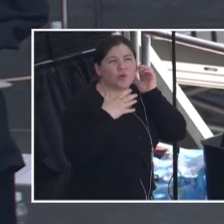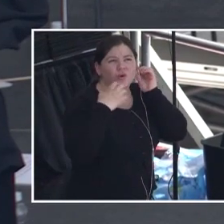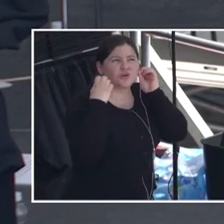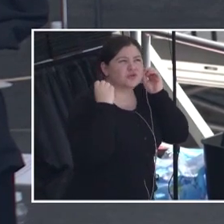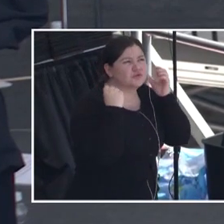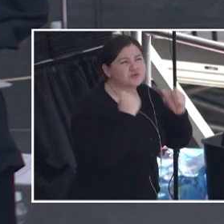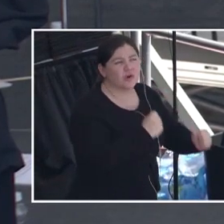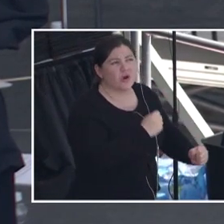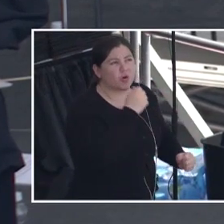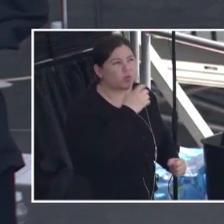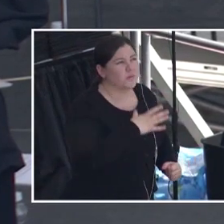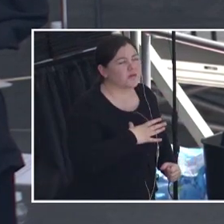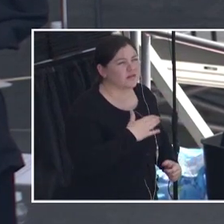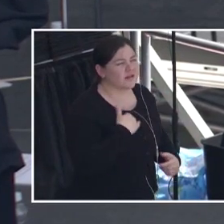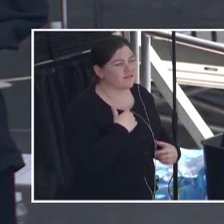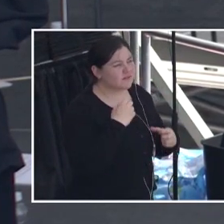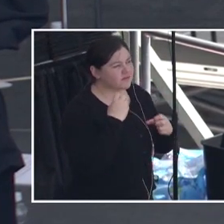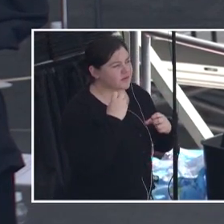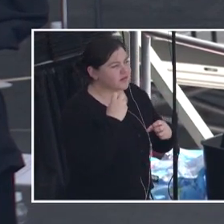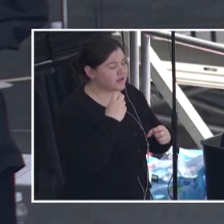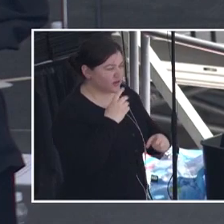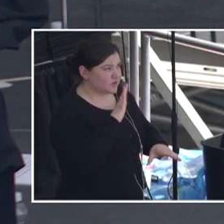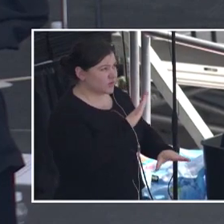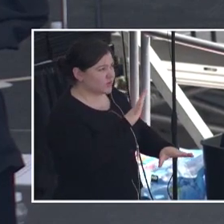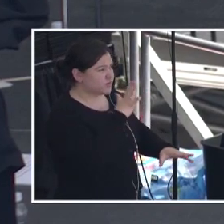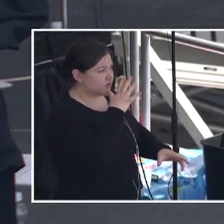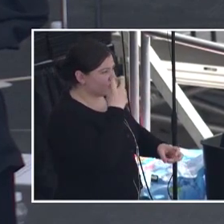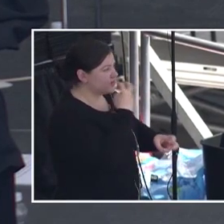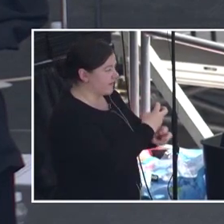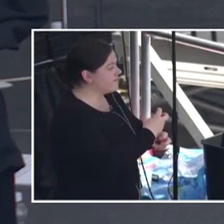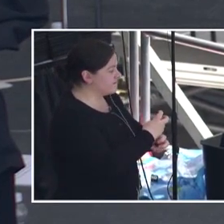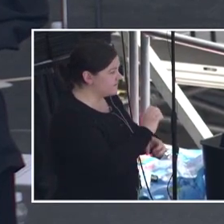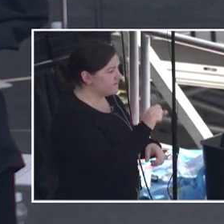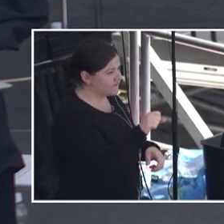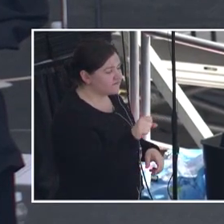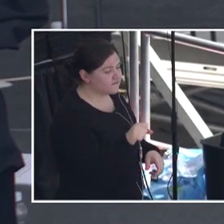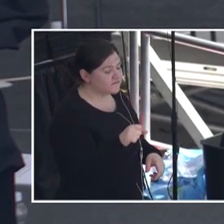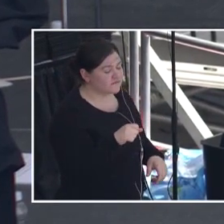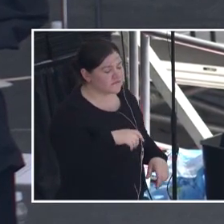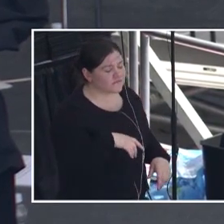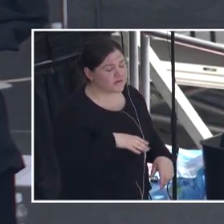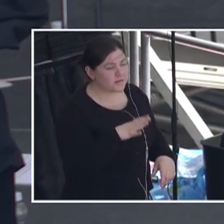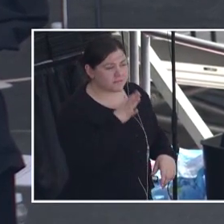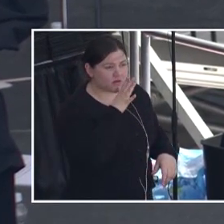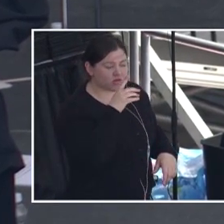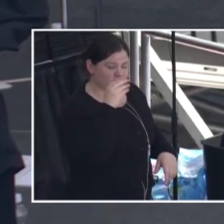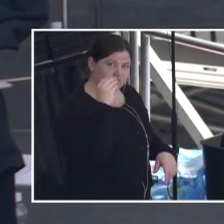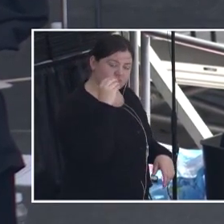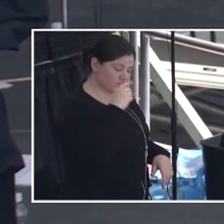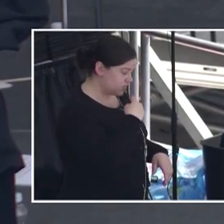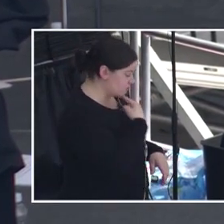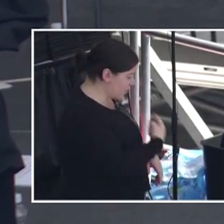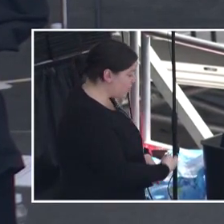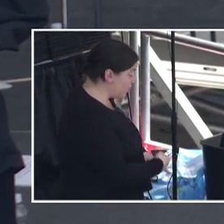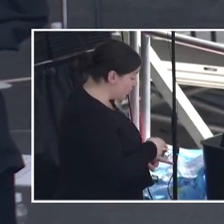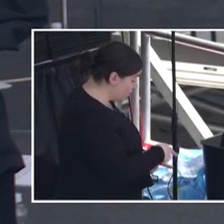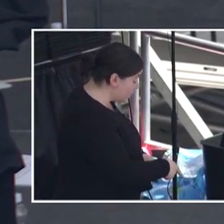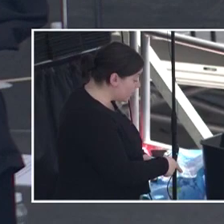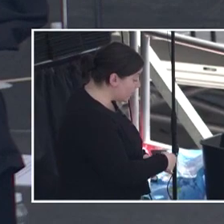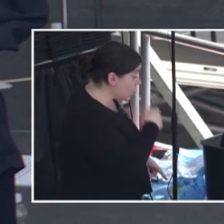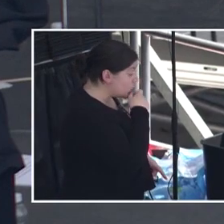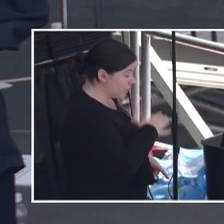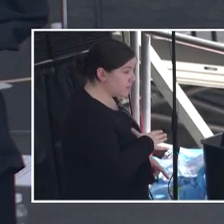and, believe me, tough. She told me, as a woman, you always have to